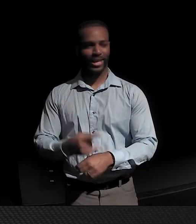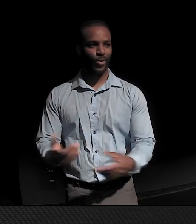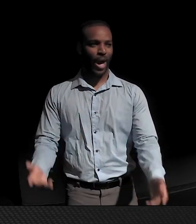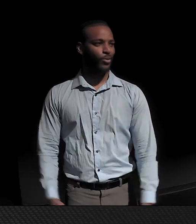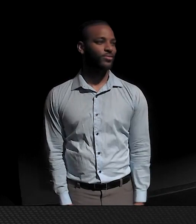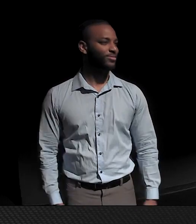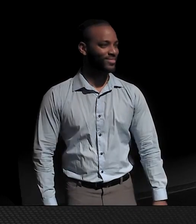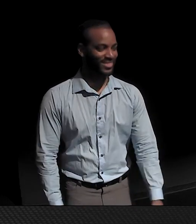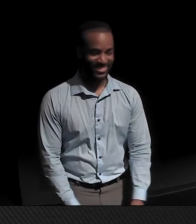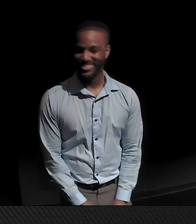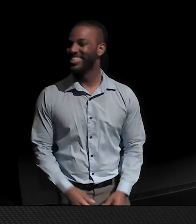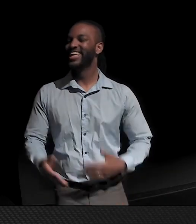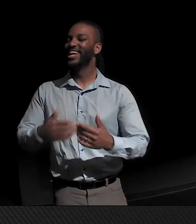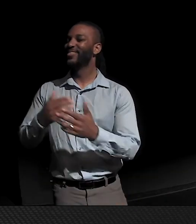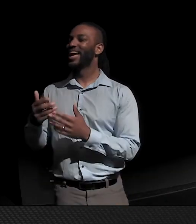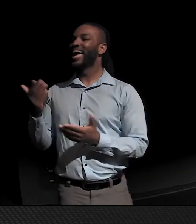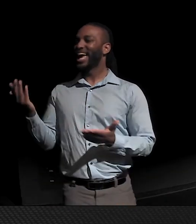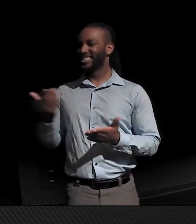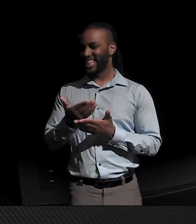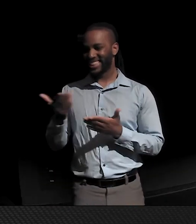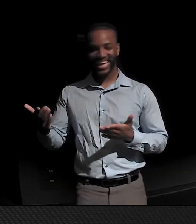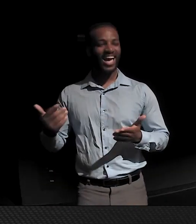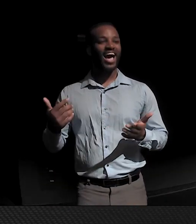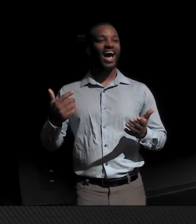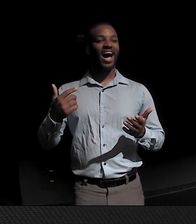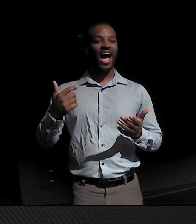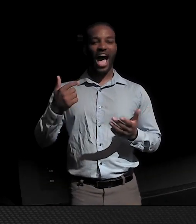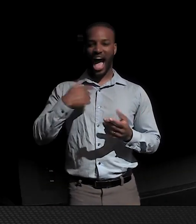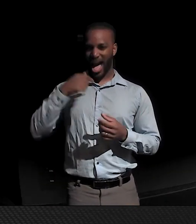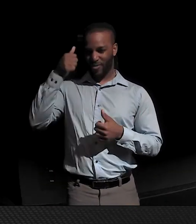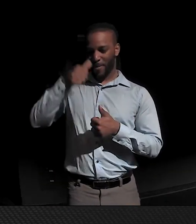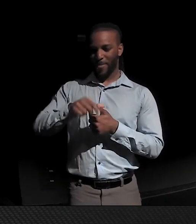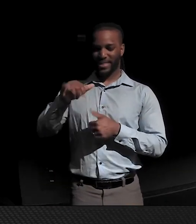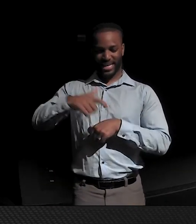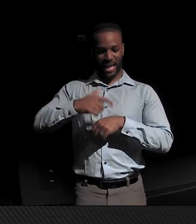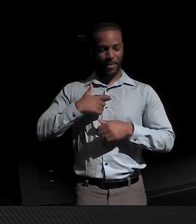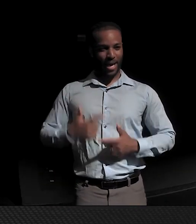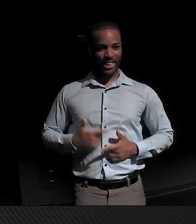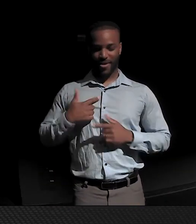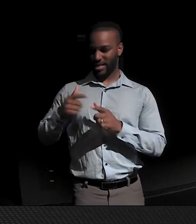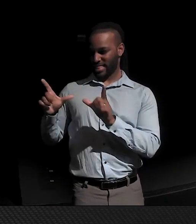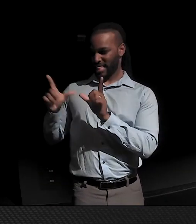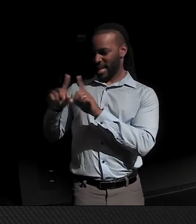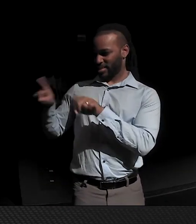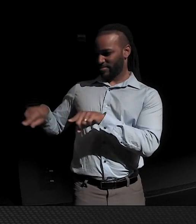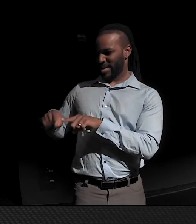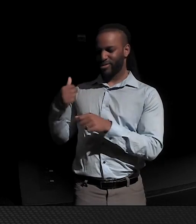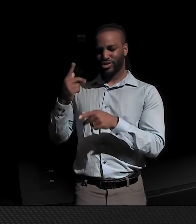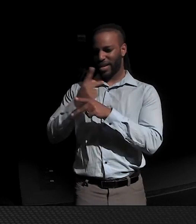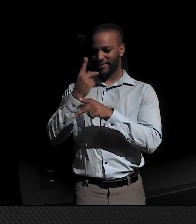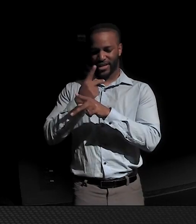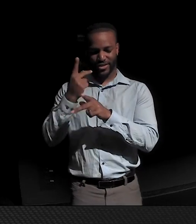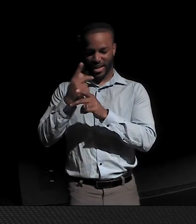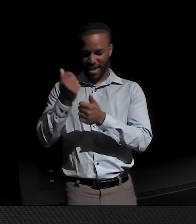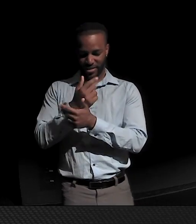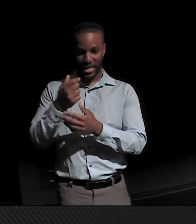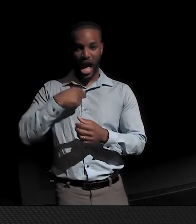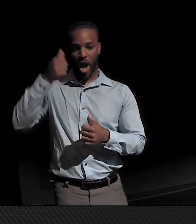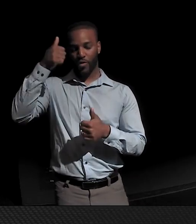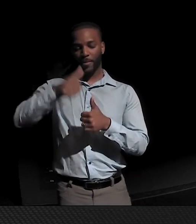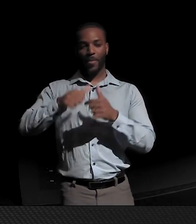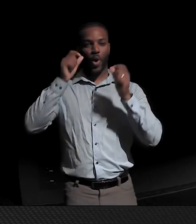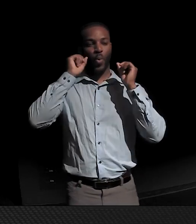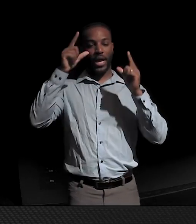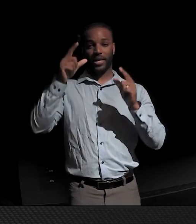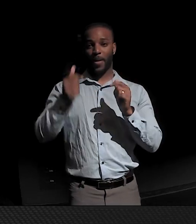okay. But here's the thing, right? I remember that season of my life with the license plate when I was like trying to figure everything out. I remember waking